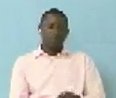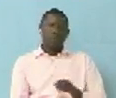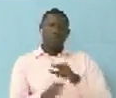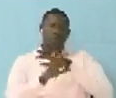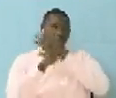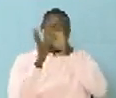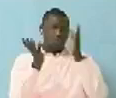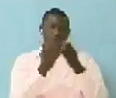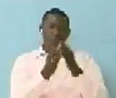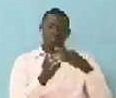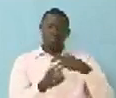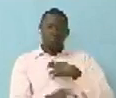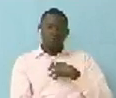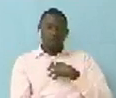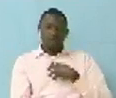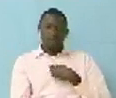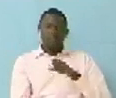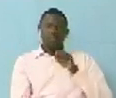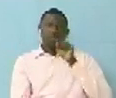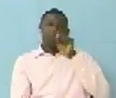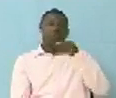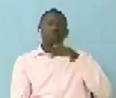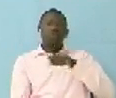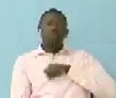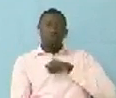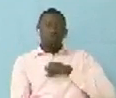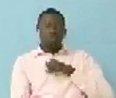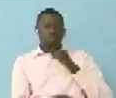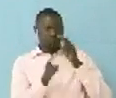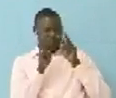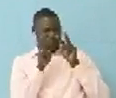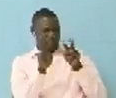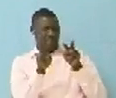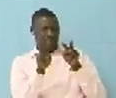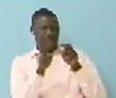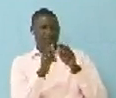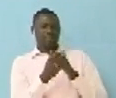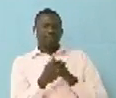All I wanted is your view as